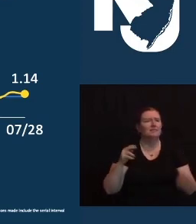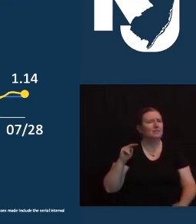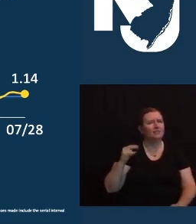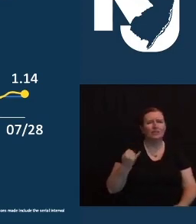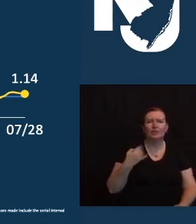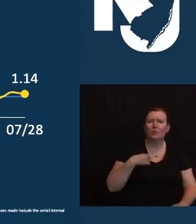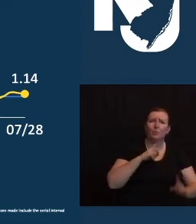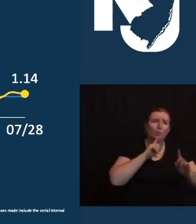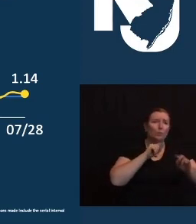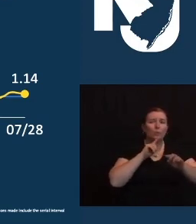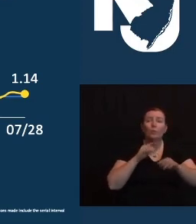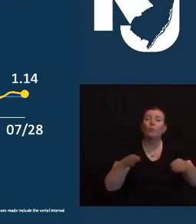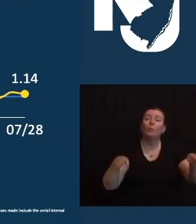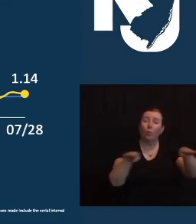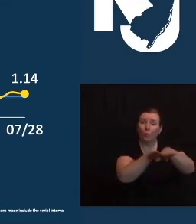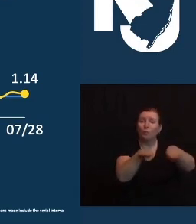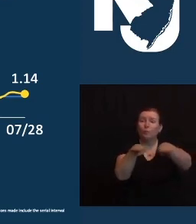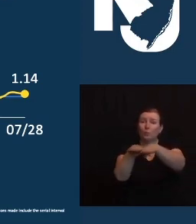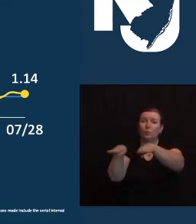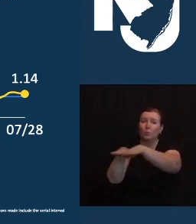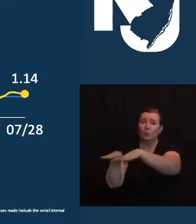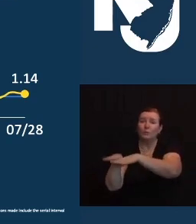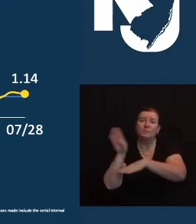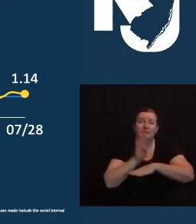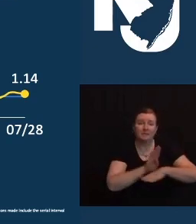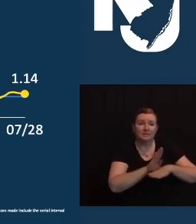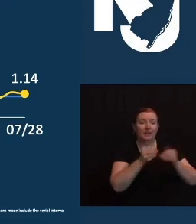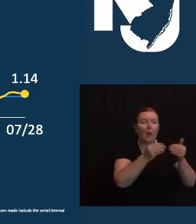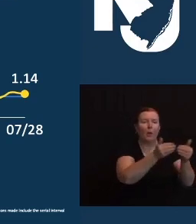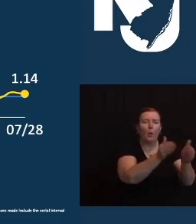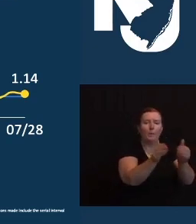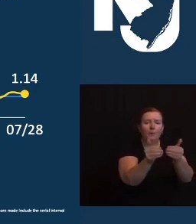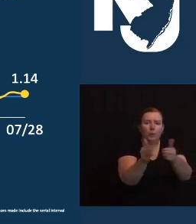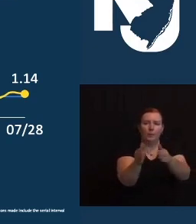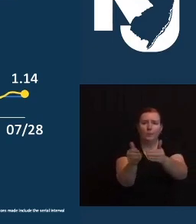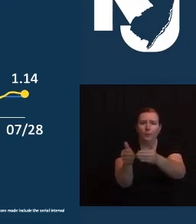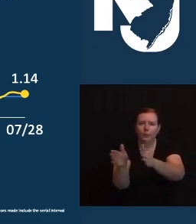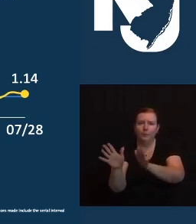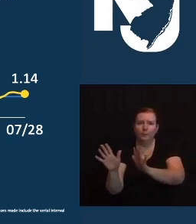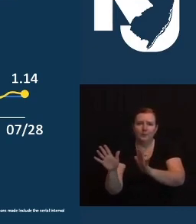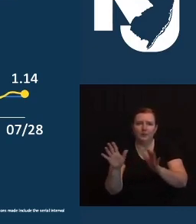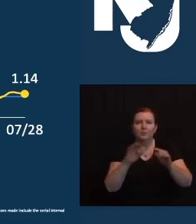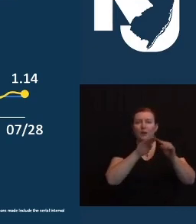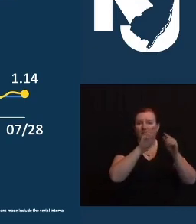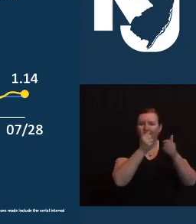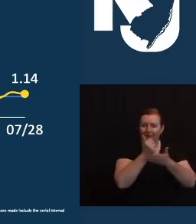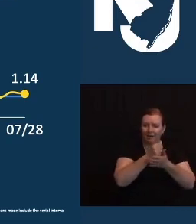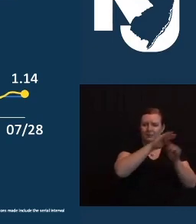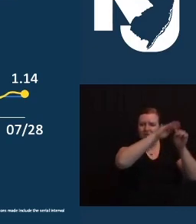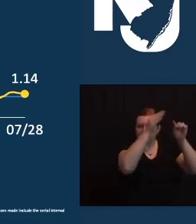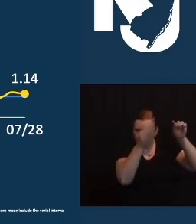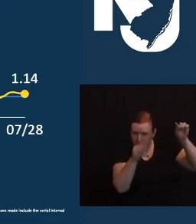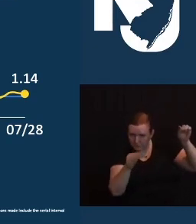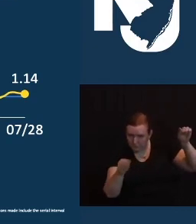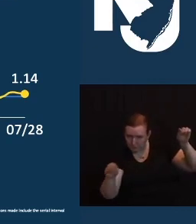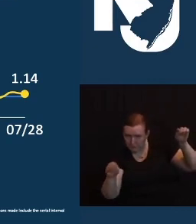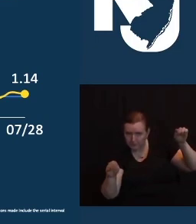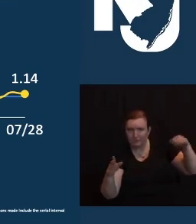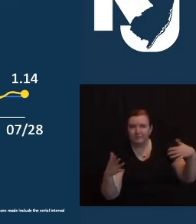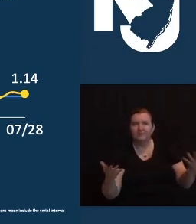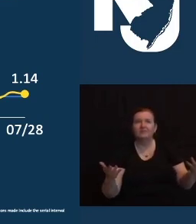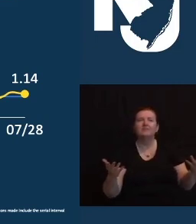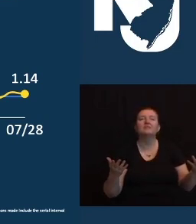And so we just, that number getting under 1 is both psychologically and